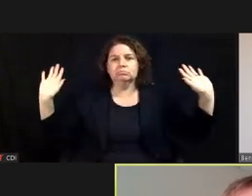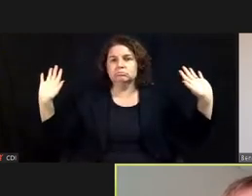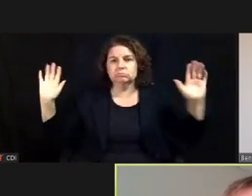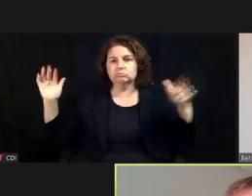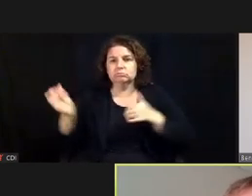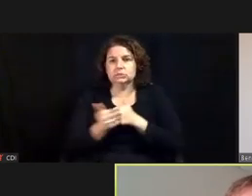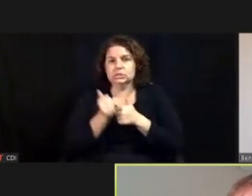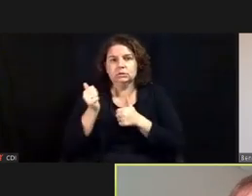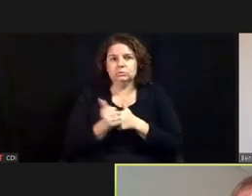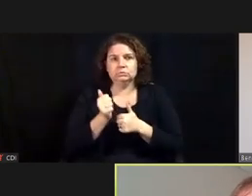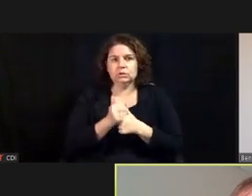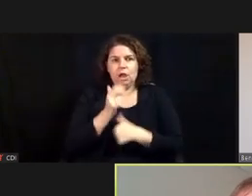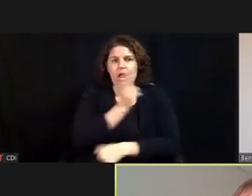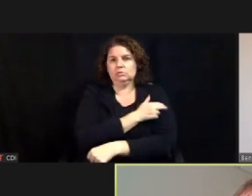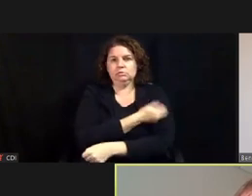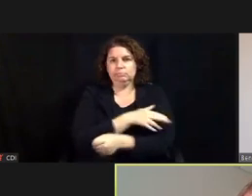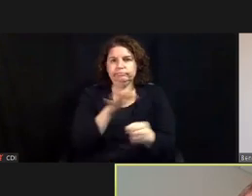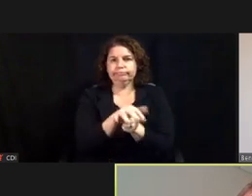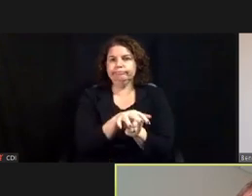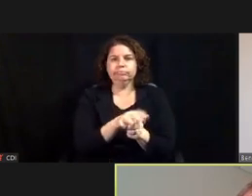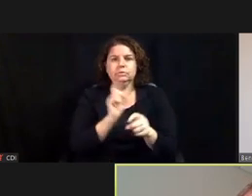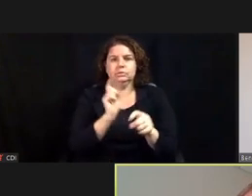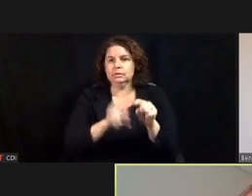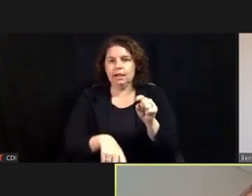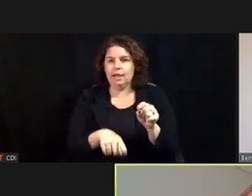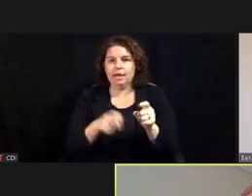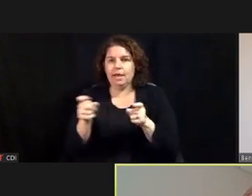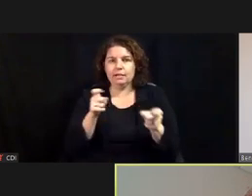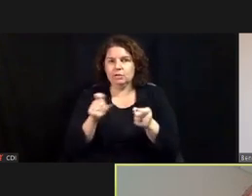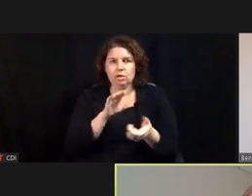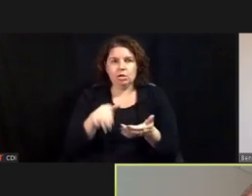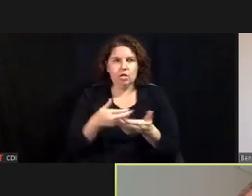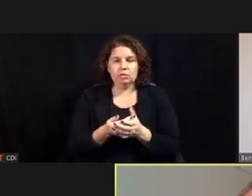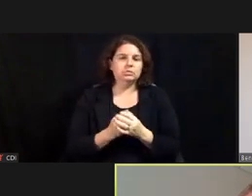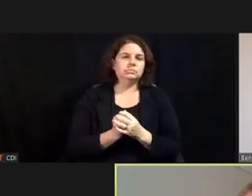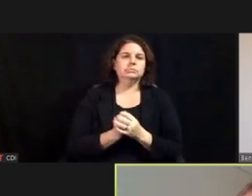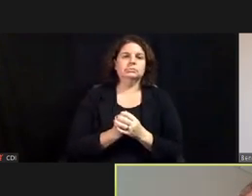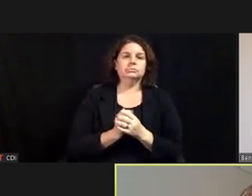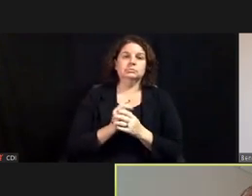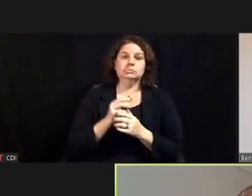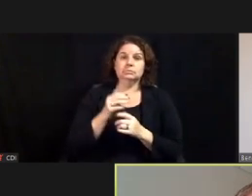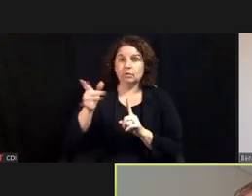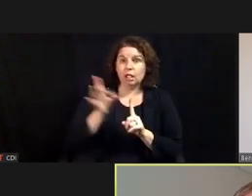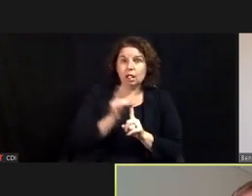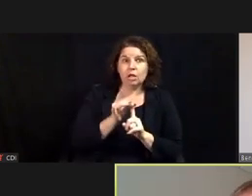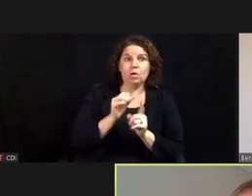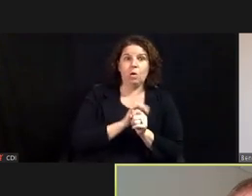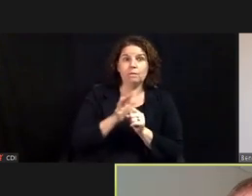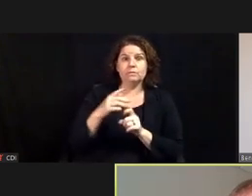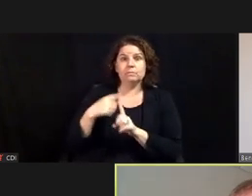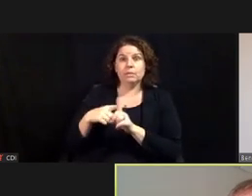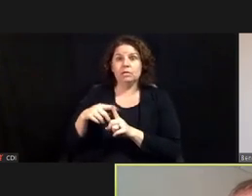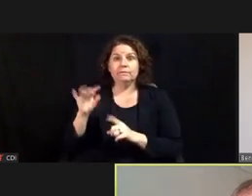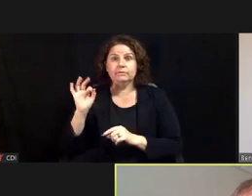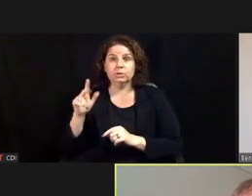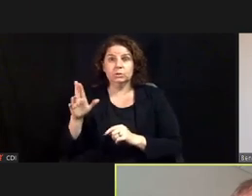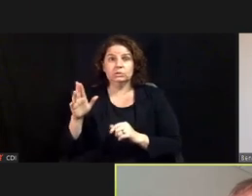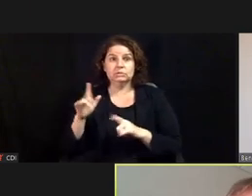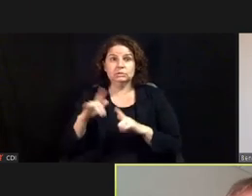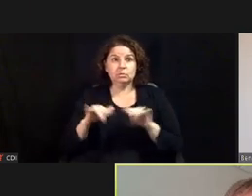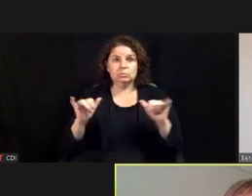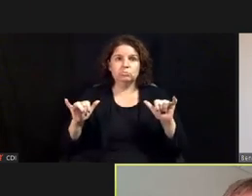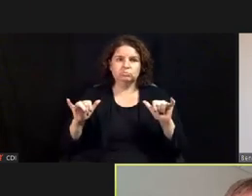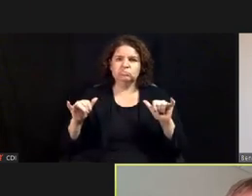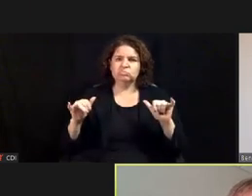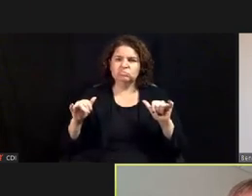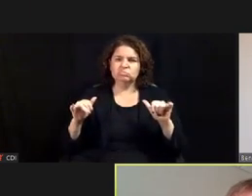that surge. And we as individuals, if we get infected with COVID-19 and influenza at the same time, the risk of a bad outcome is much higher. So